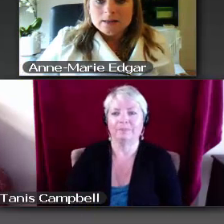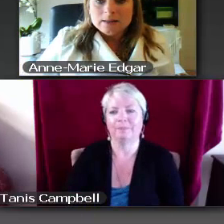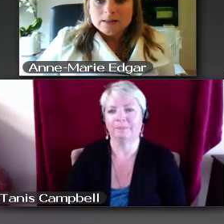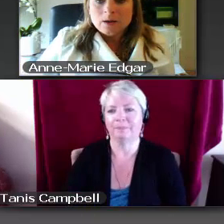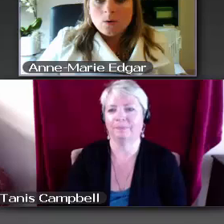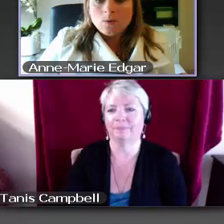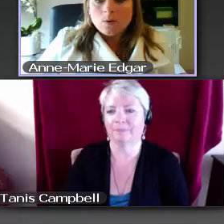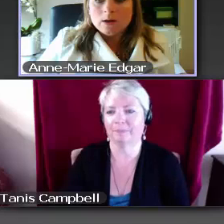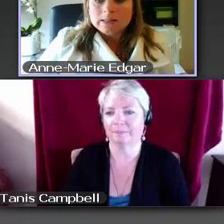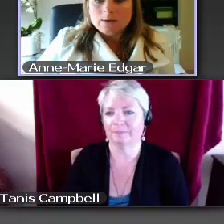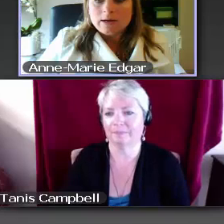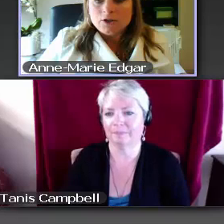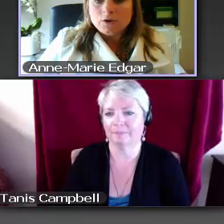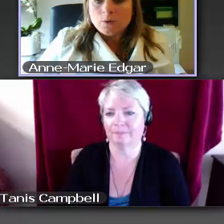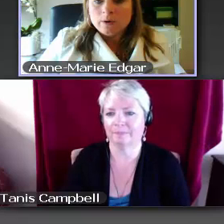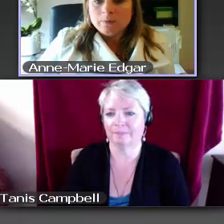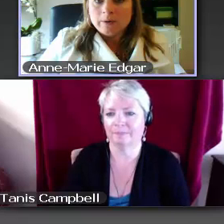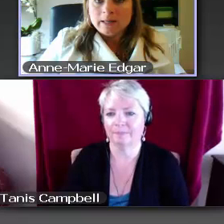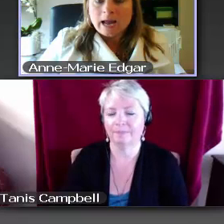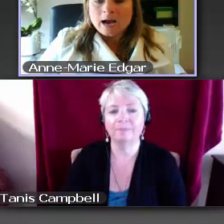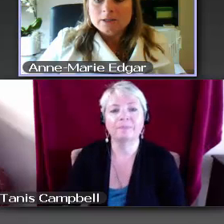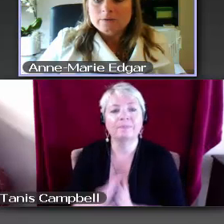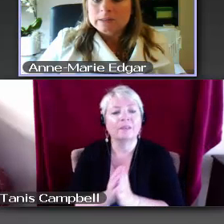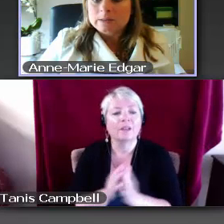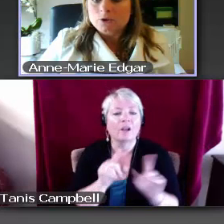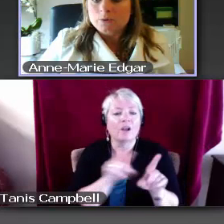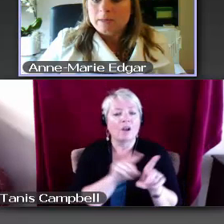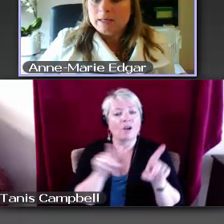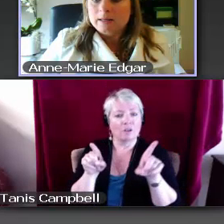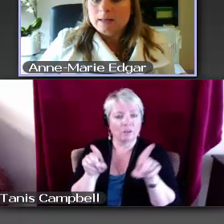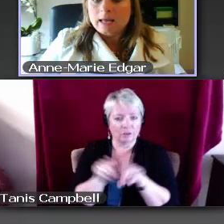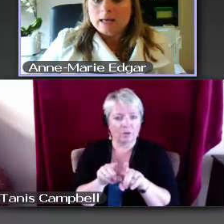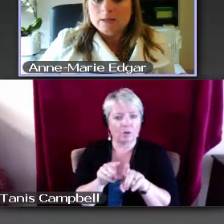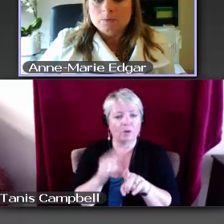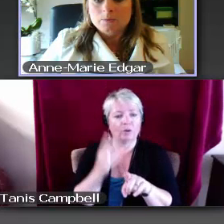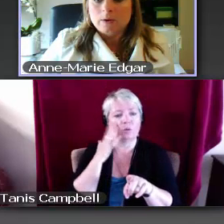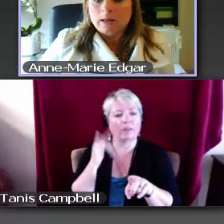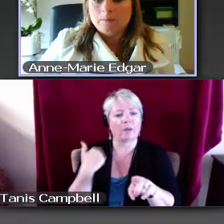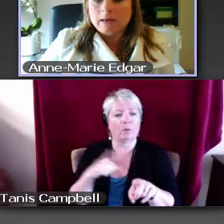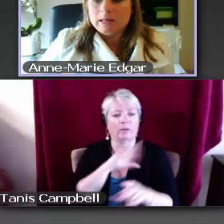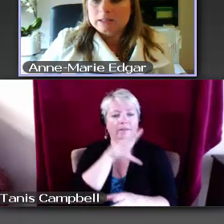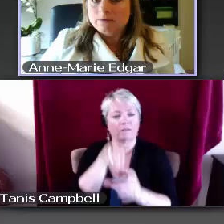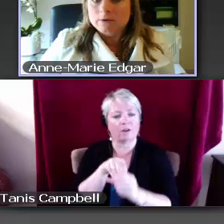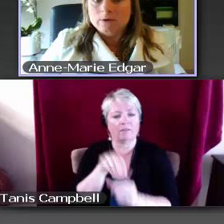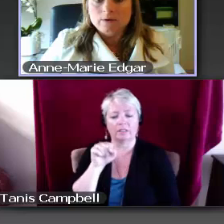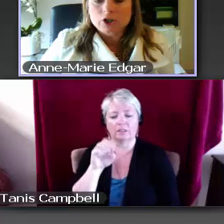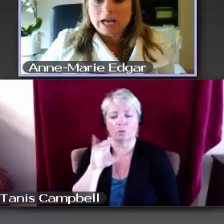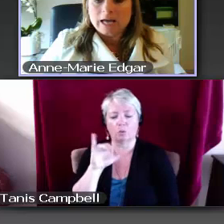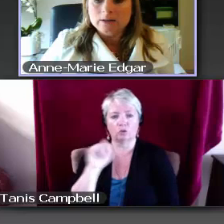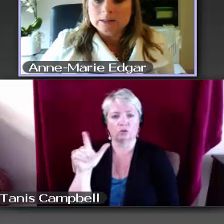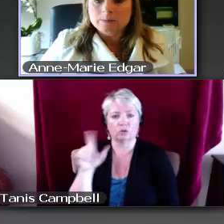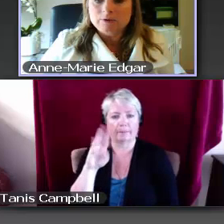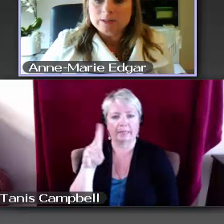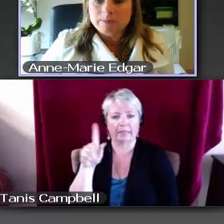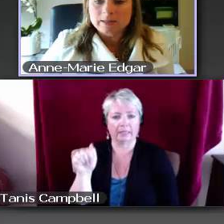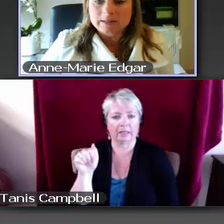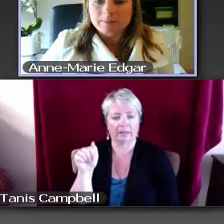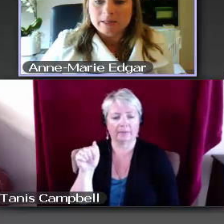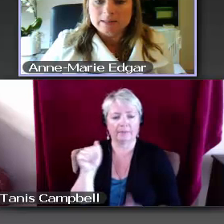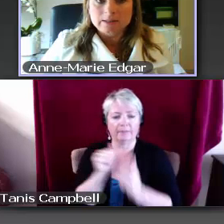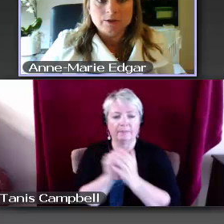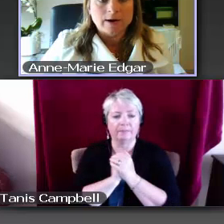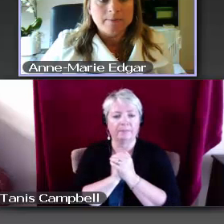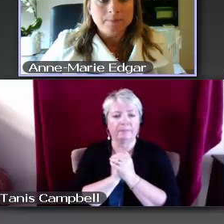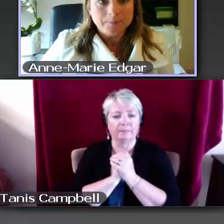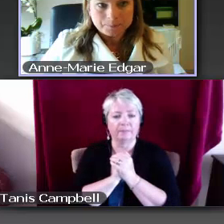So also, as you know, we're really active in social media, and in many different channels. We've just picked